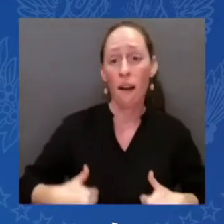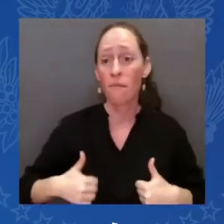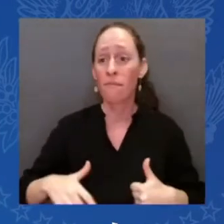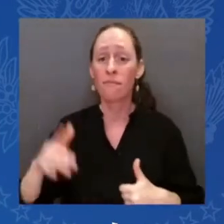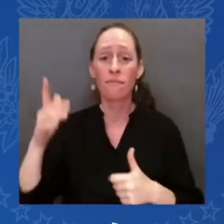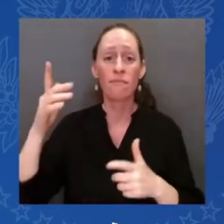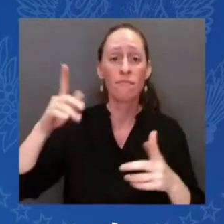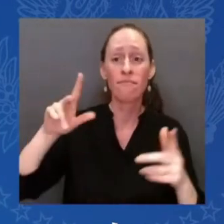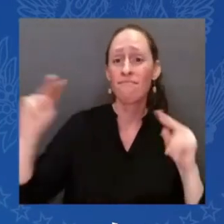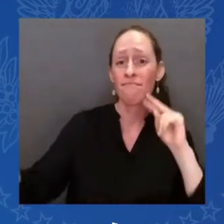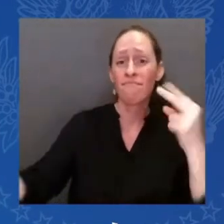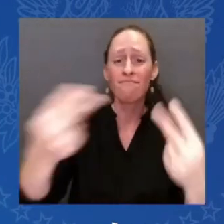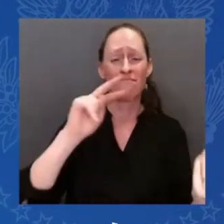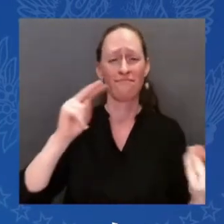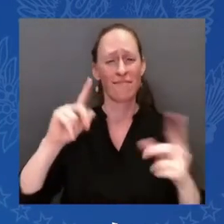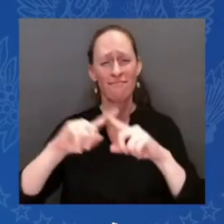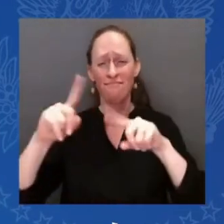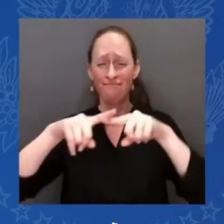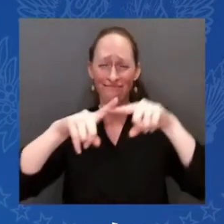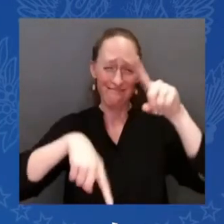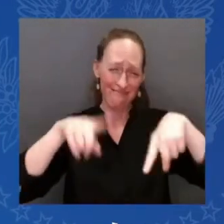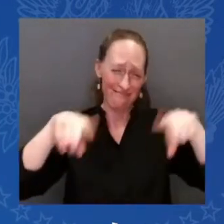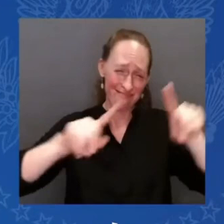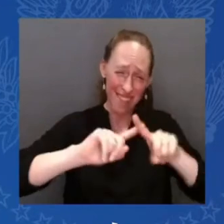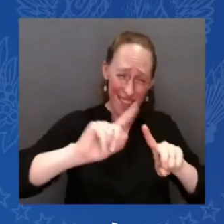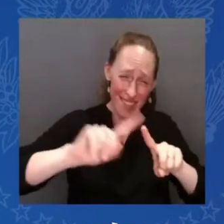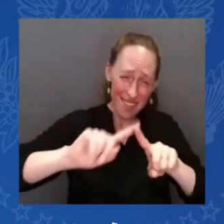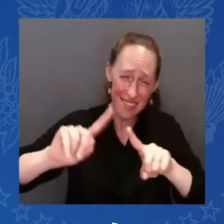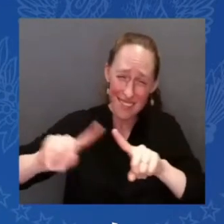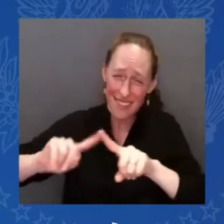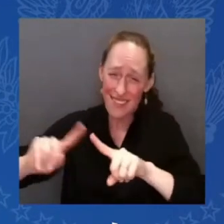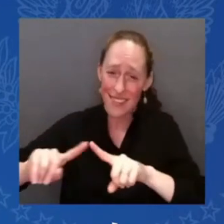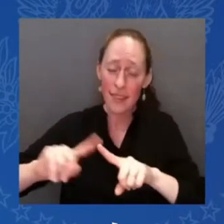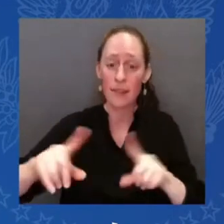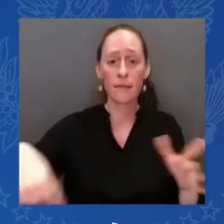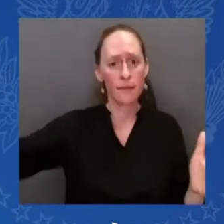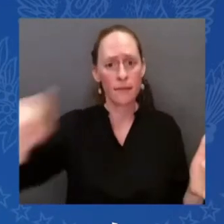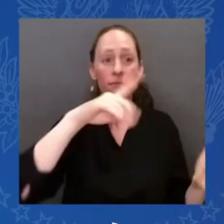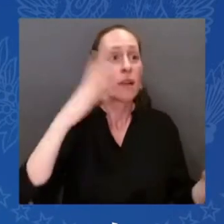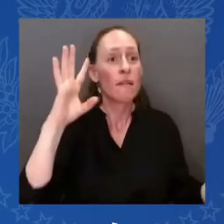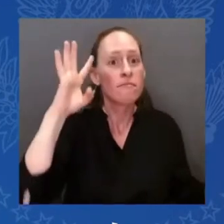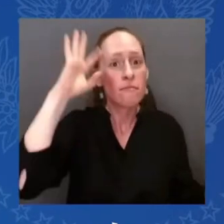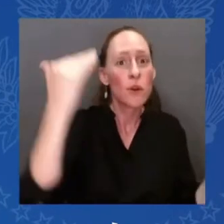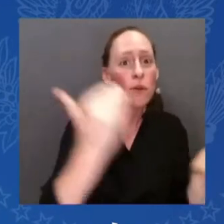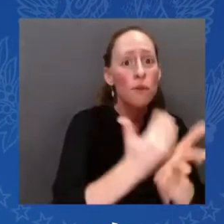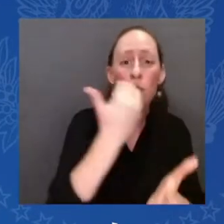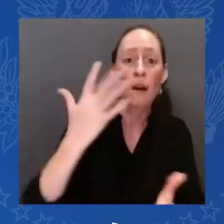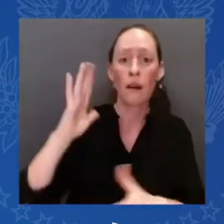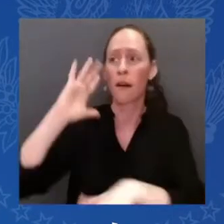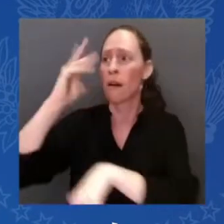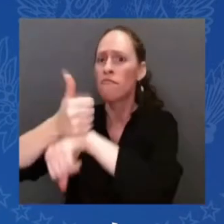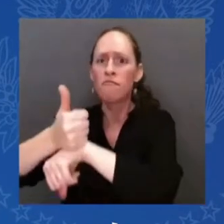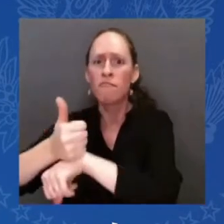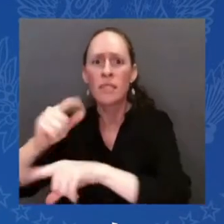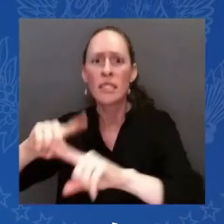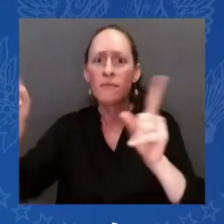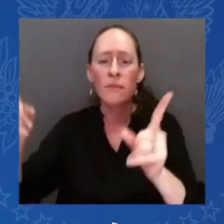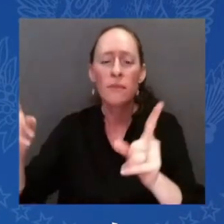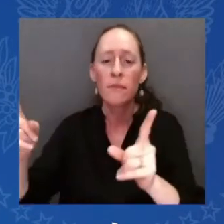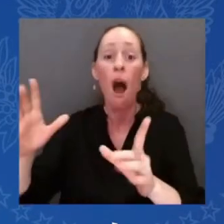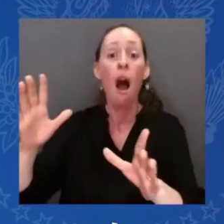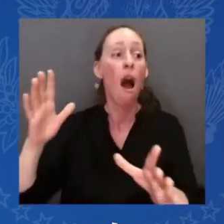and innovate, when we raise families and start businesses, when we run for office or show up to